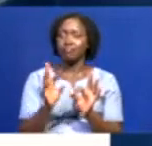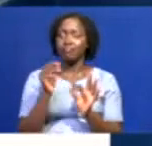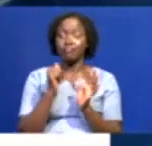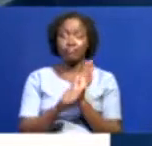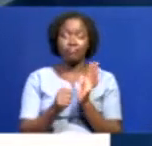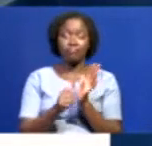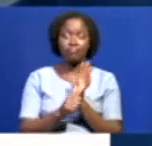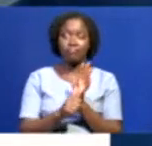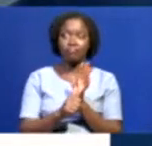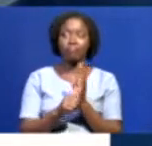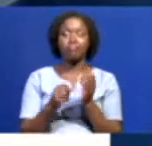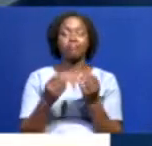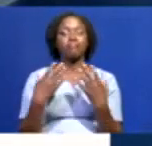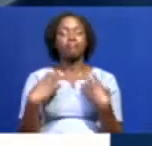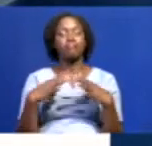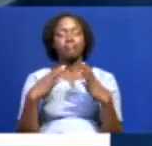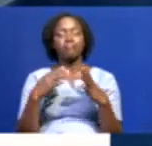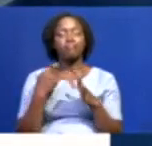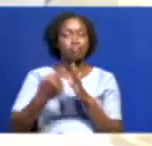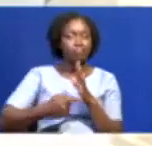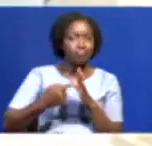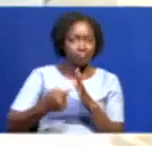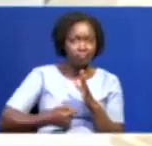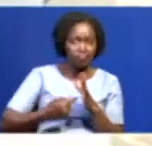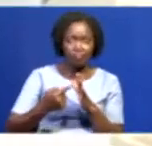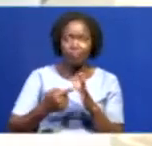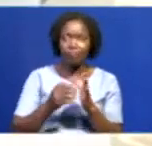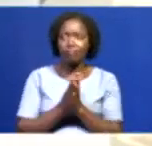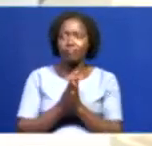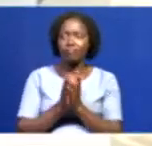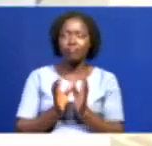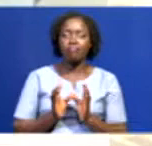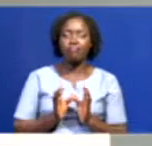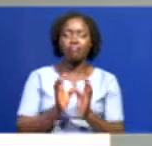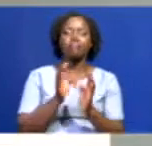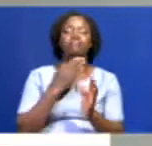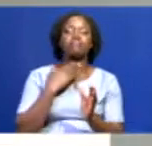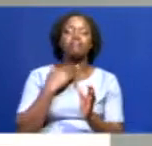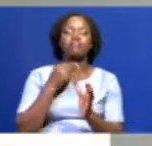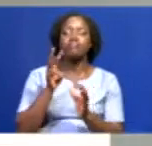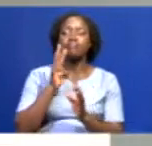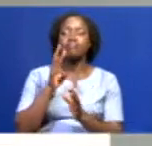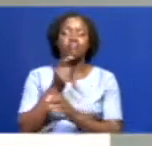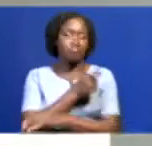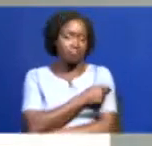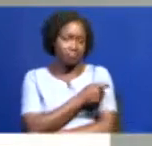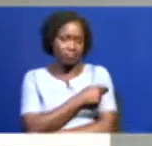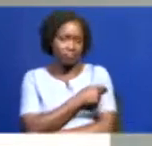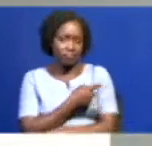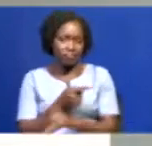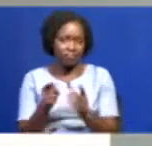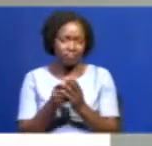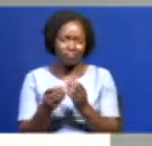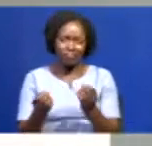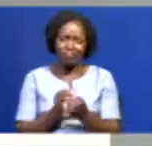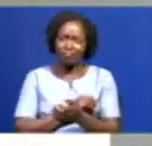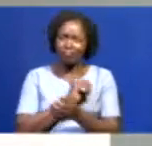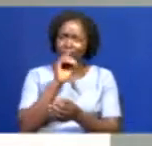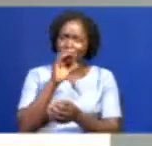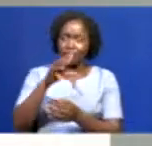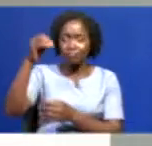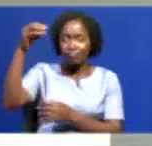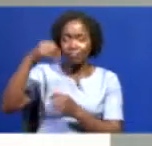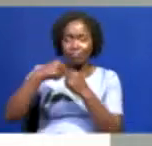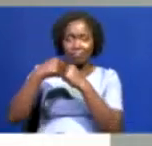a growing population, and industrialization have been pushing up demand for water treatment. But high cost of electricity remains